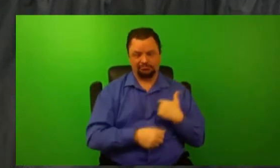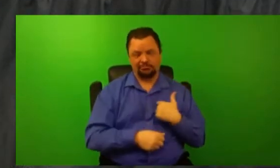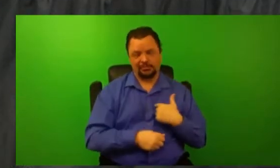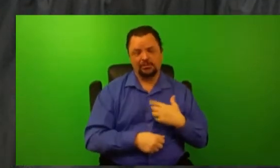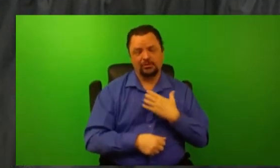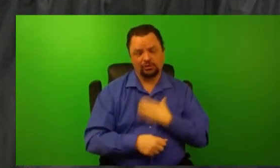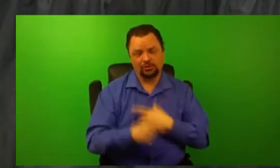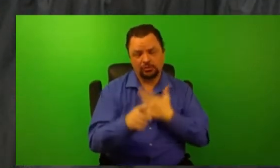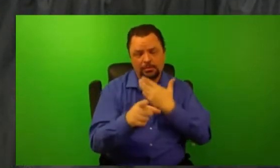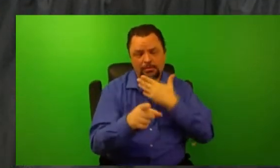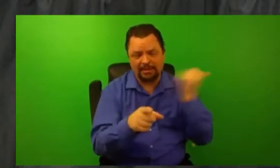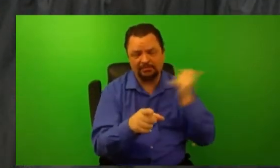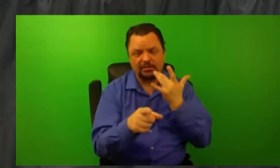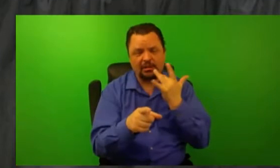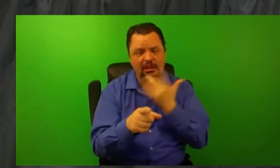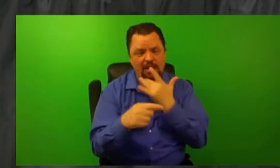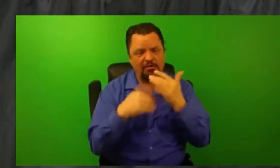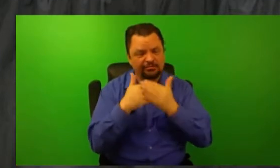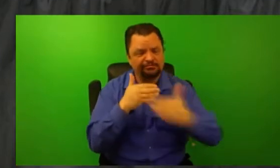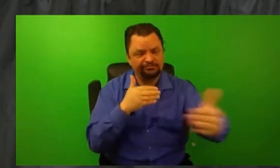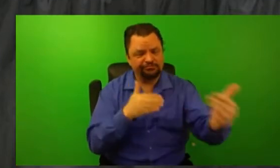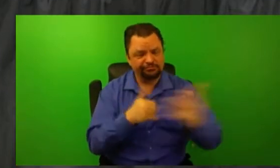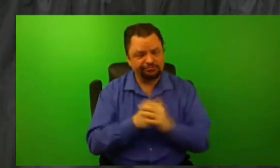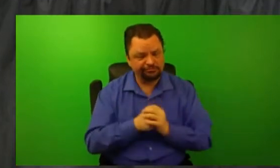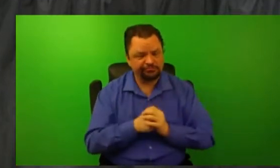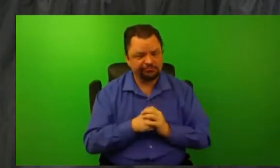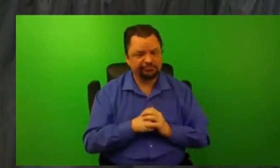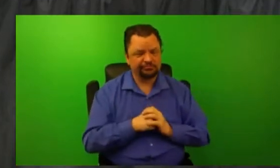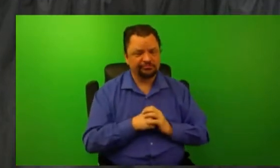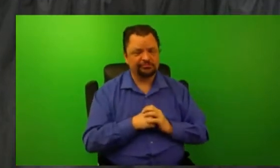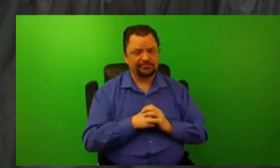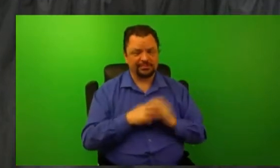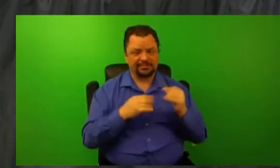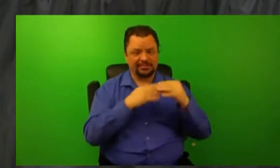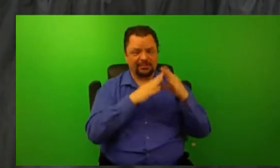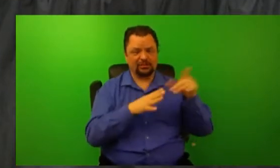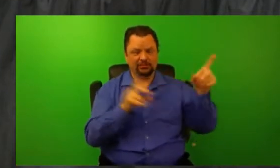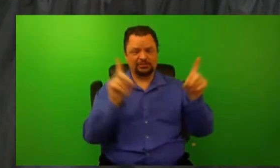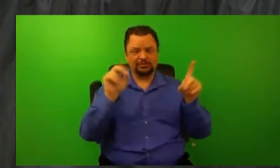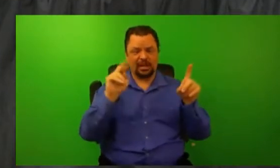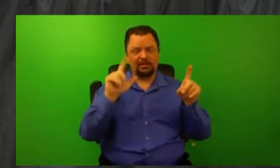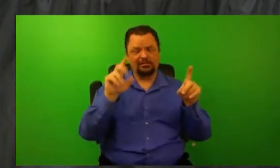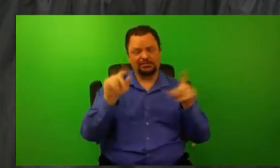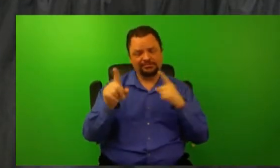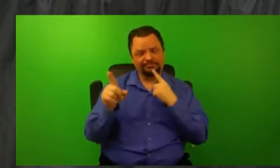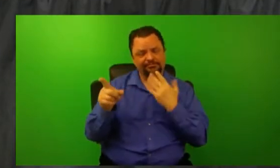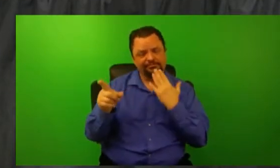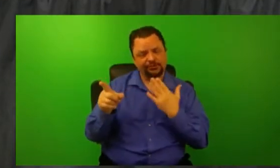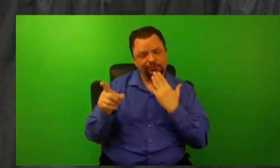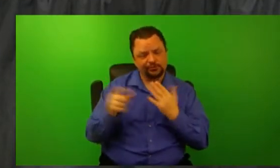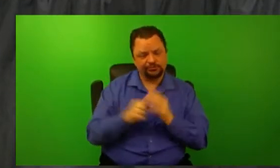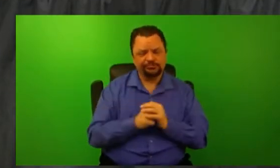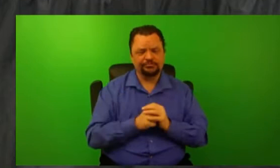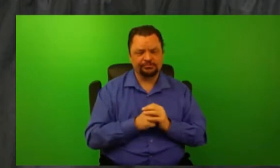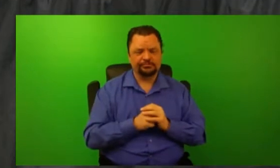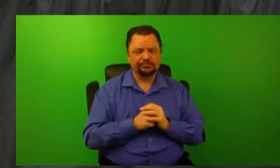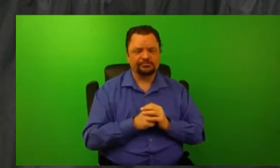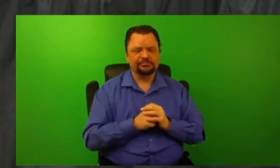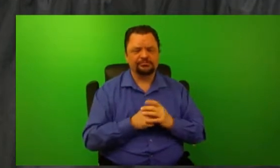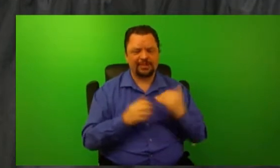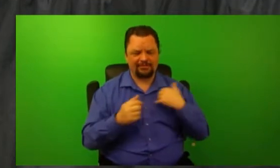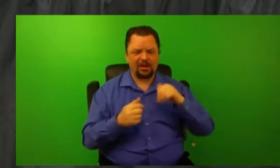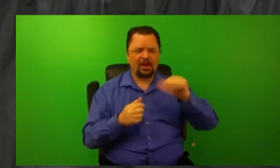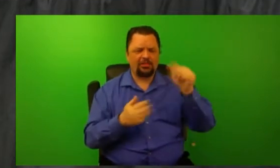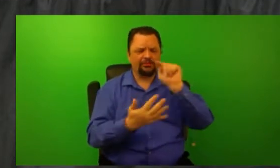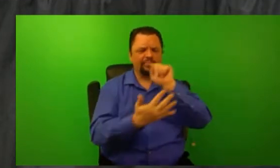it. Now, we have some members of the public in the back, I think. Anyone wish to make a comment,